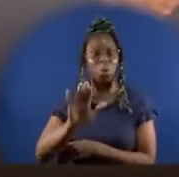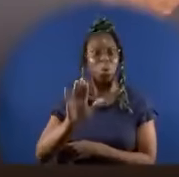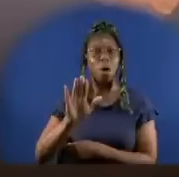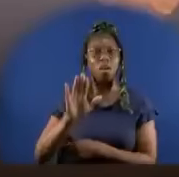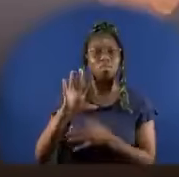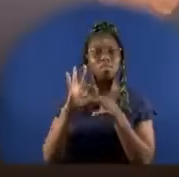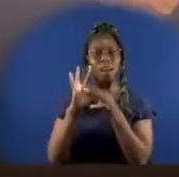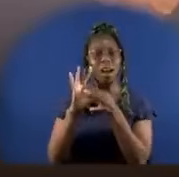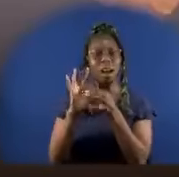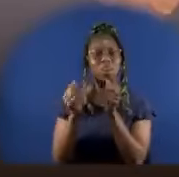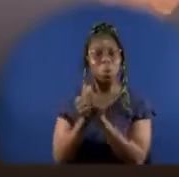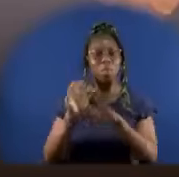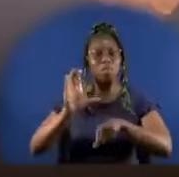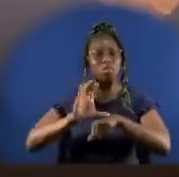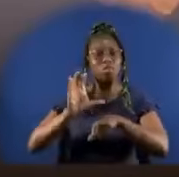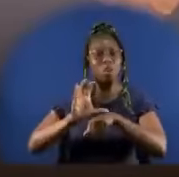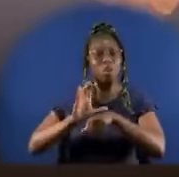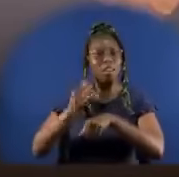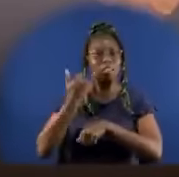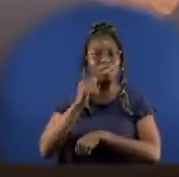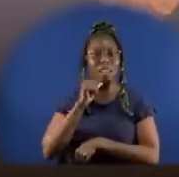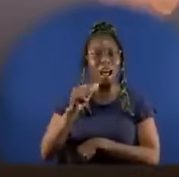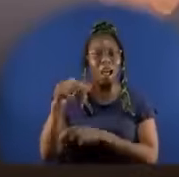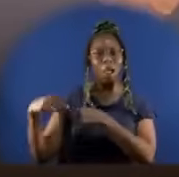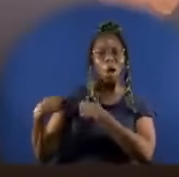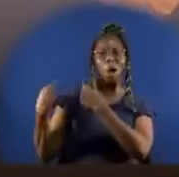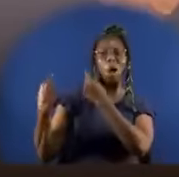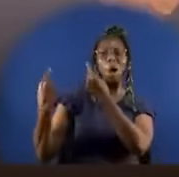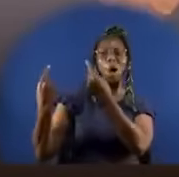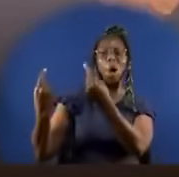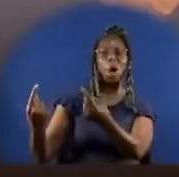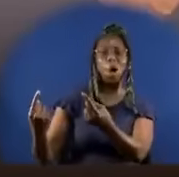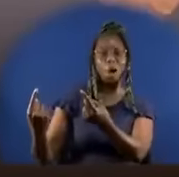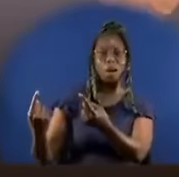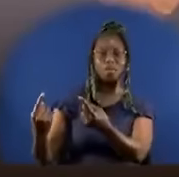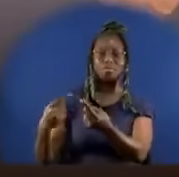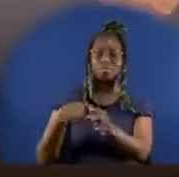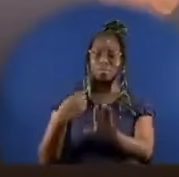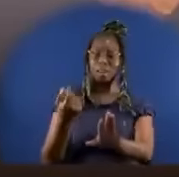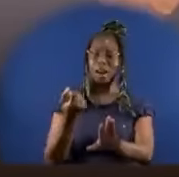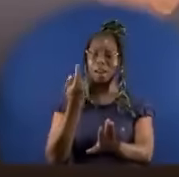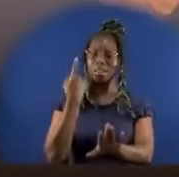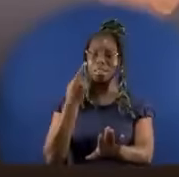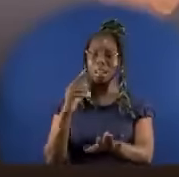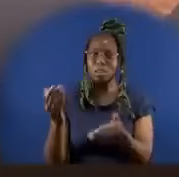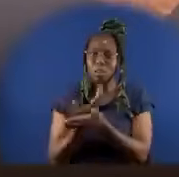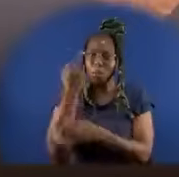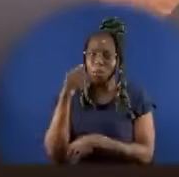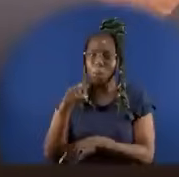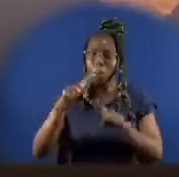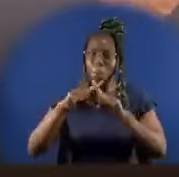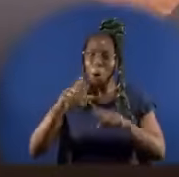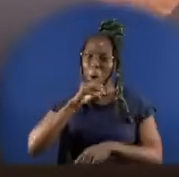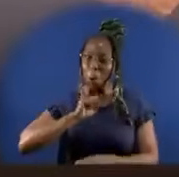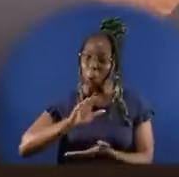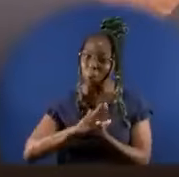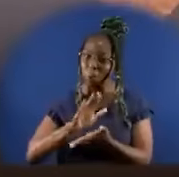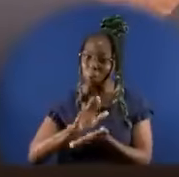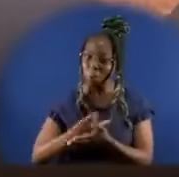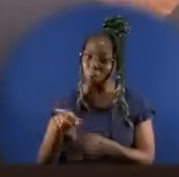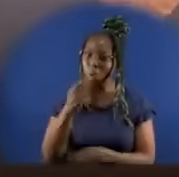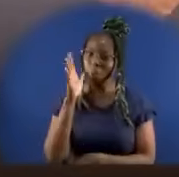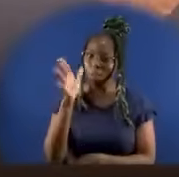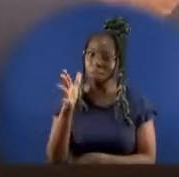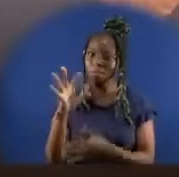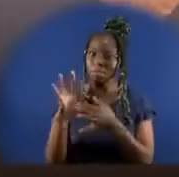I'm about to say to you may not make any difference at all. But if you're old school Baptist, this is going to make a little difference. When I grew up, I